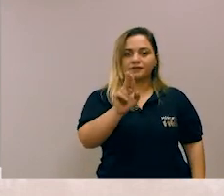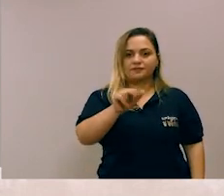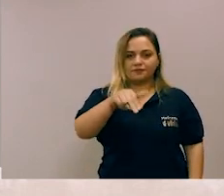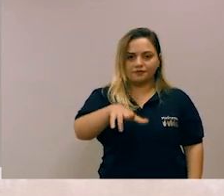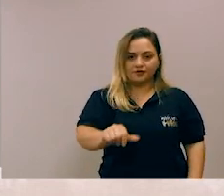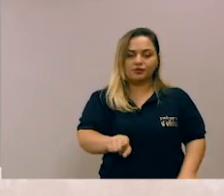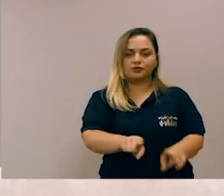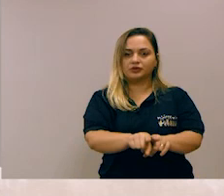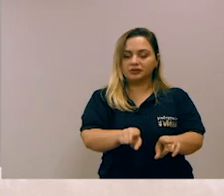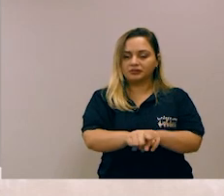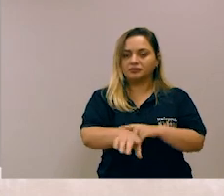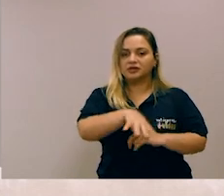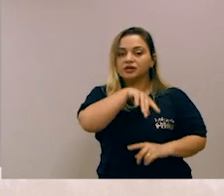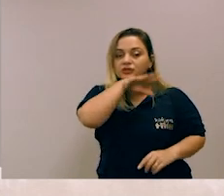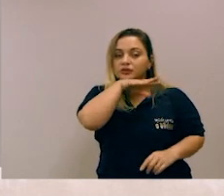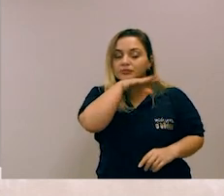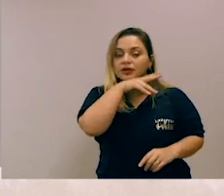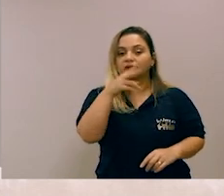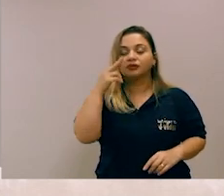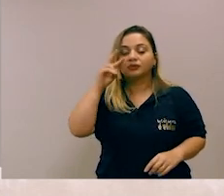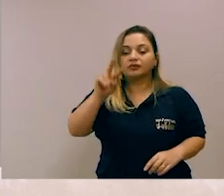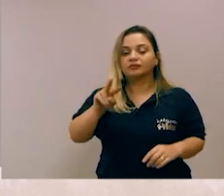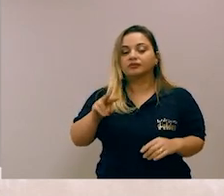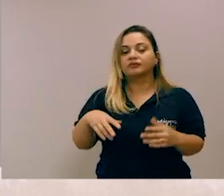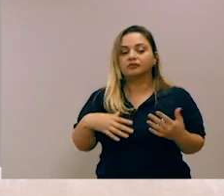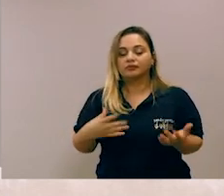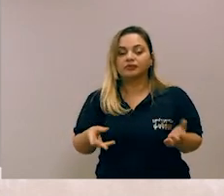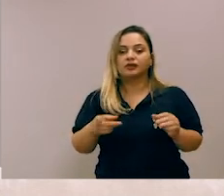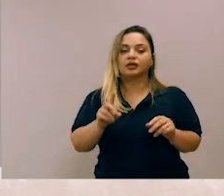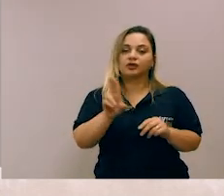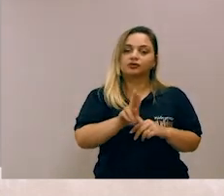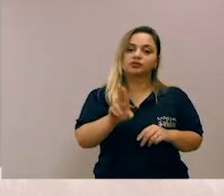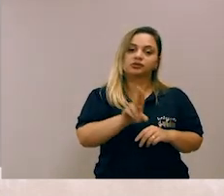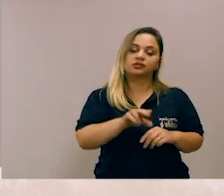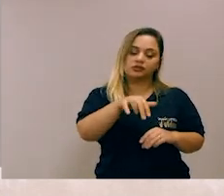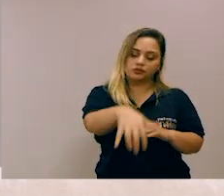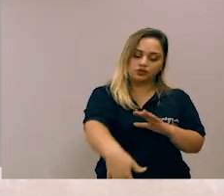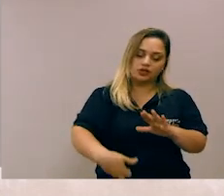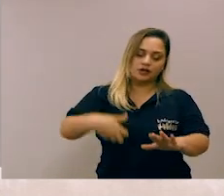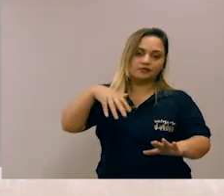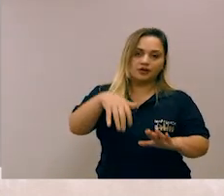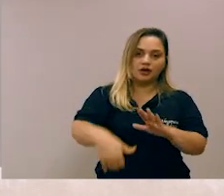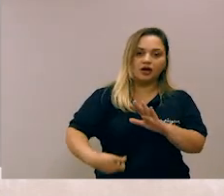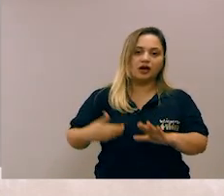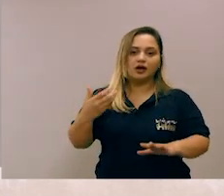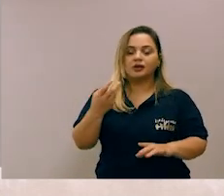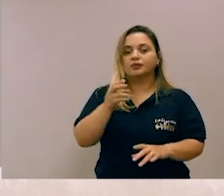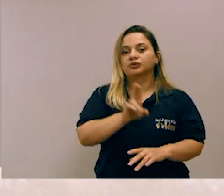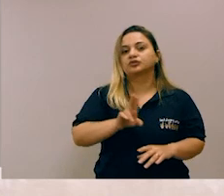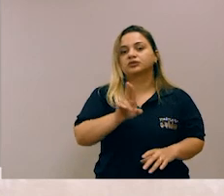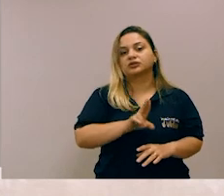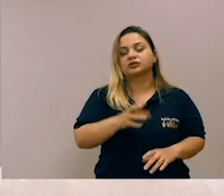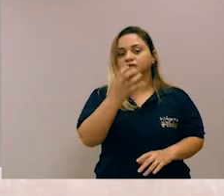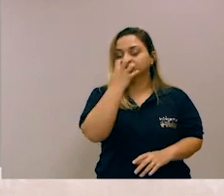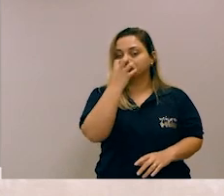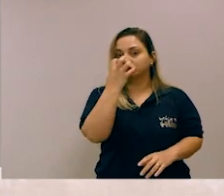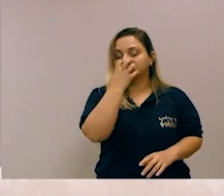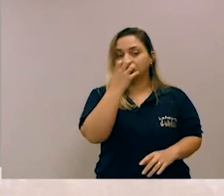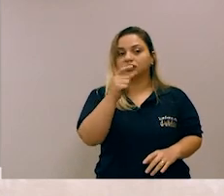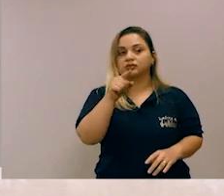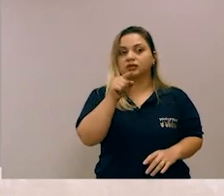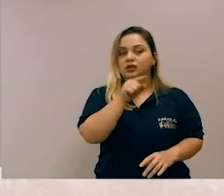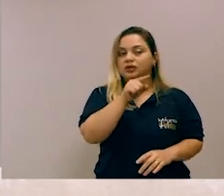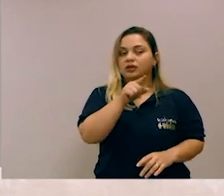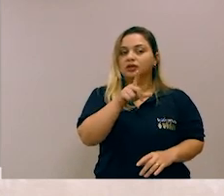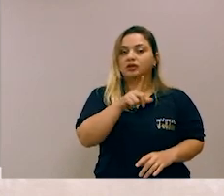so that we can follow up the animals there. And we started digging in dry areas, and we started using the